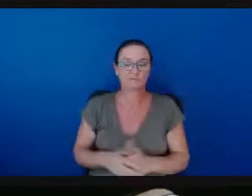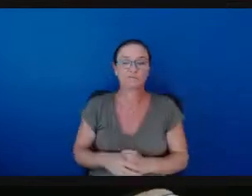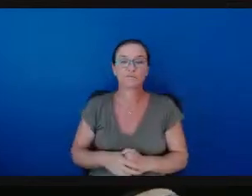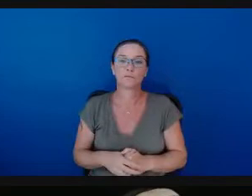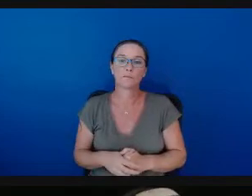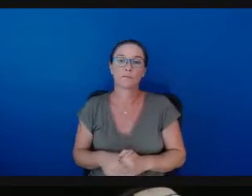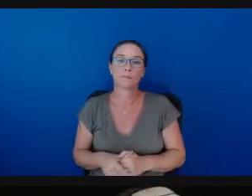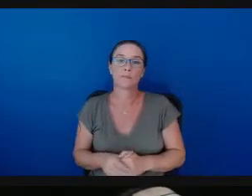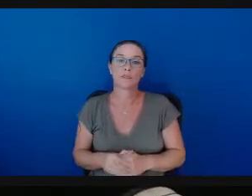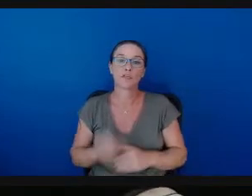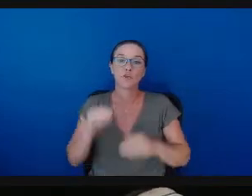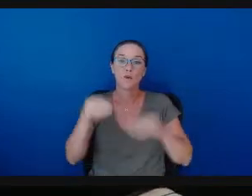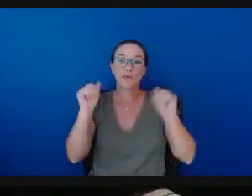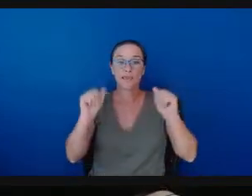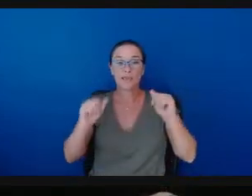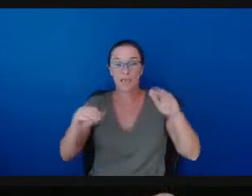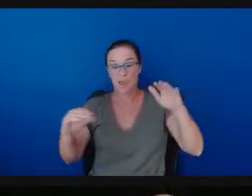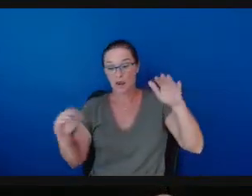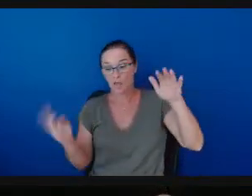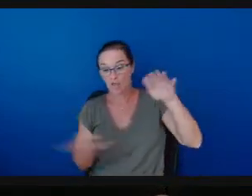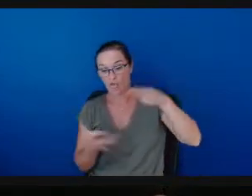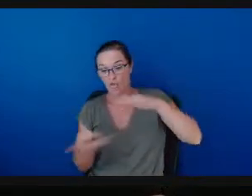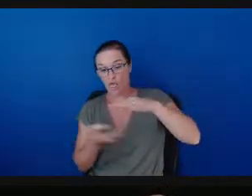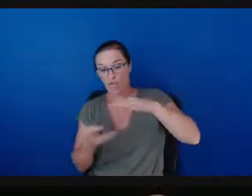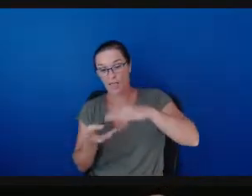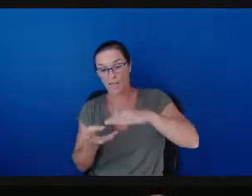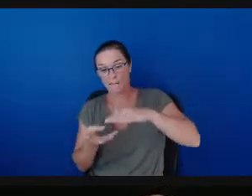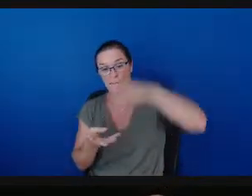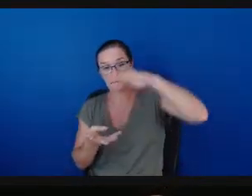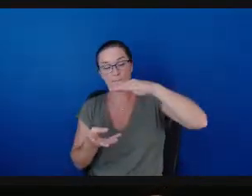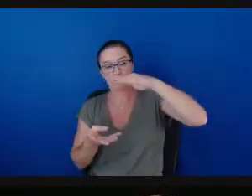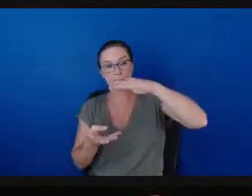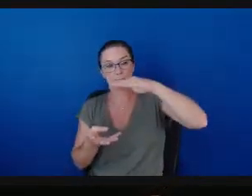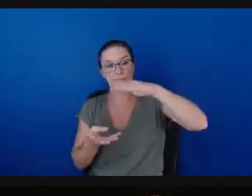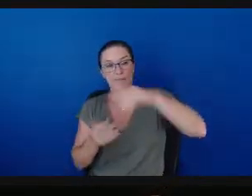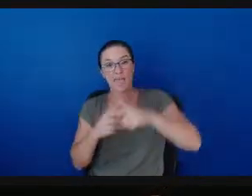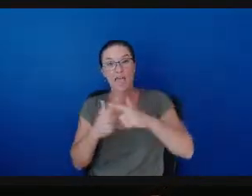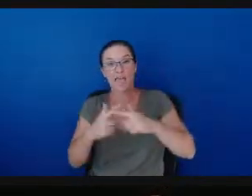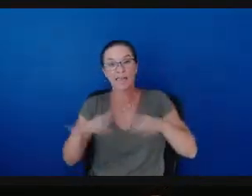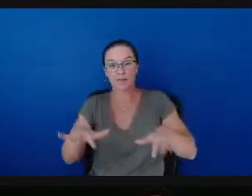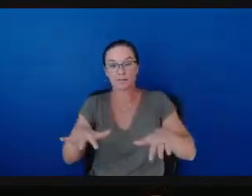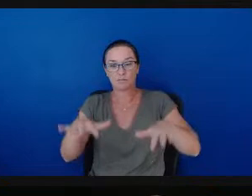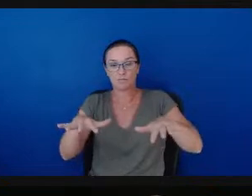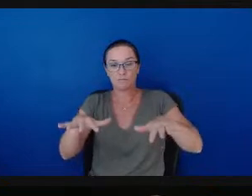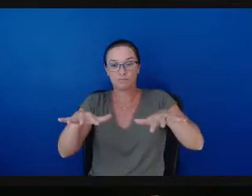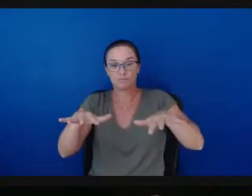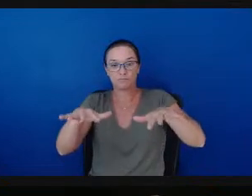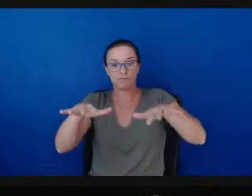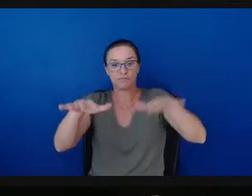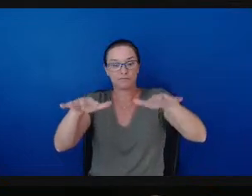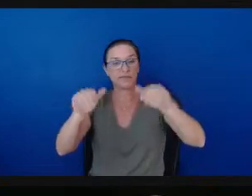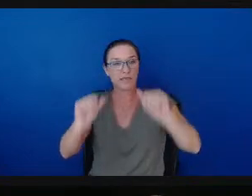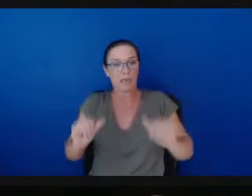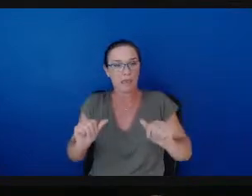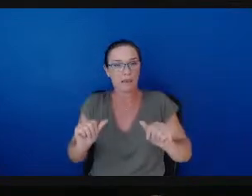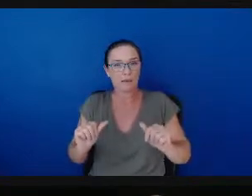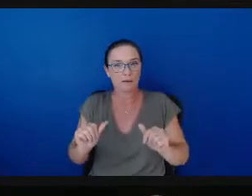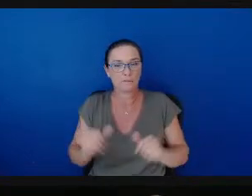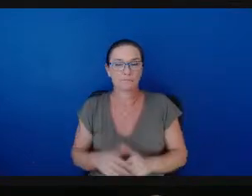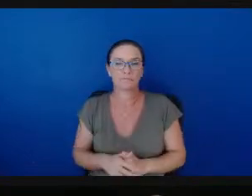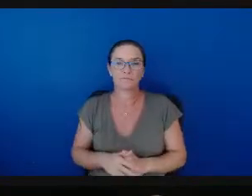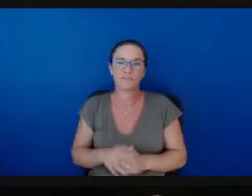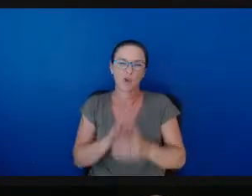So it can inject under there and then lift the whole thing up, and that might be one way the crater floor can rise, besides lava flowing on top of it. So that can get a little confusing as